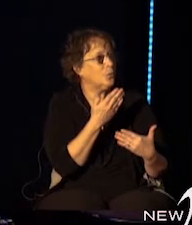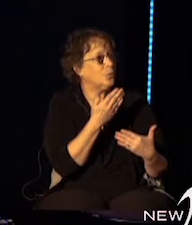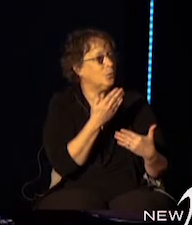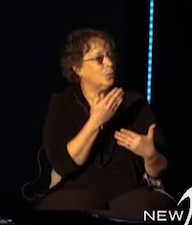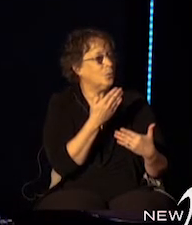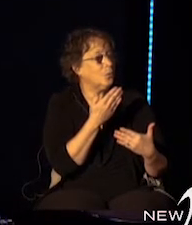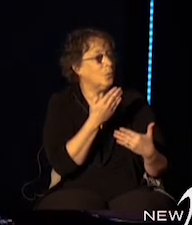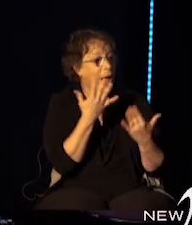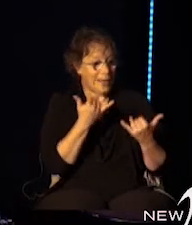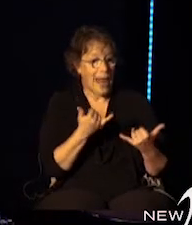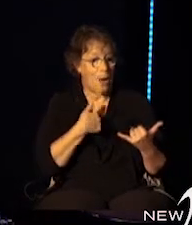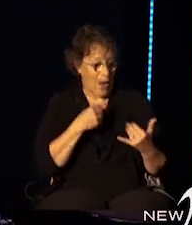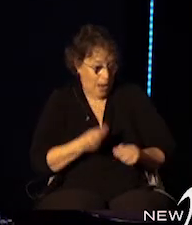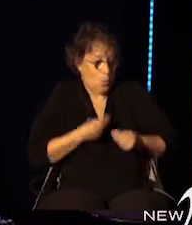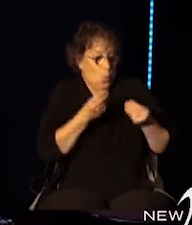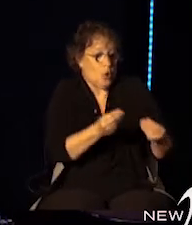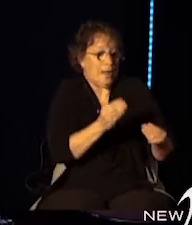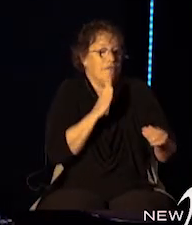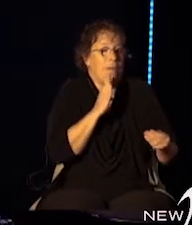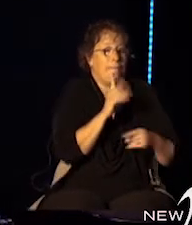Turns out that's not how it works.